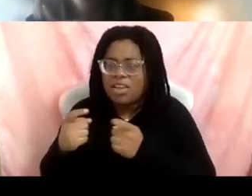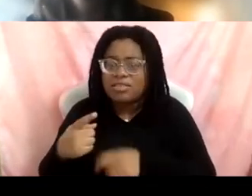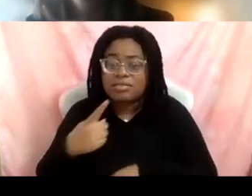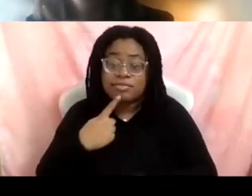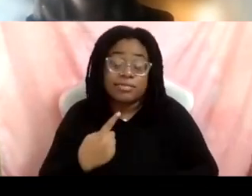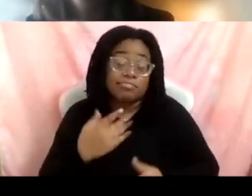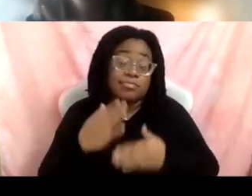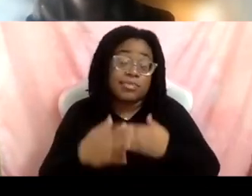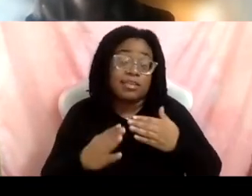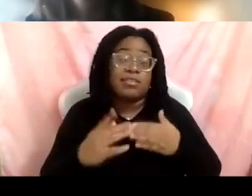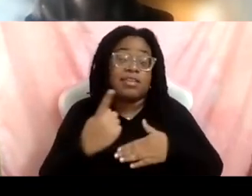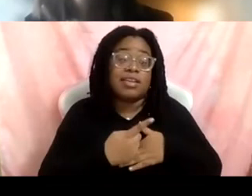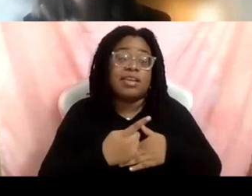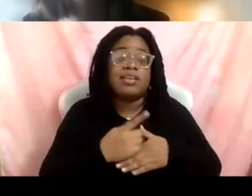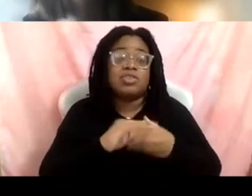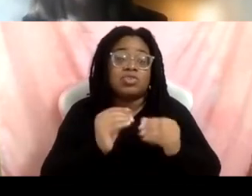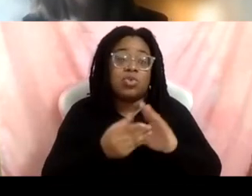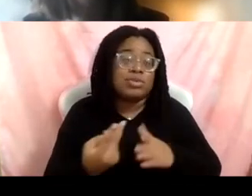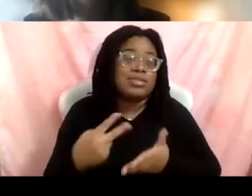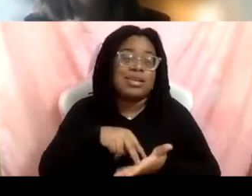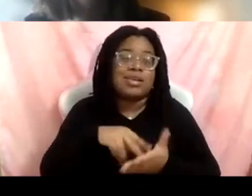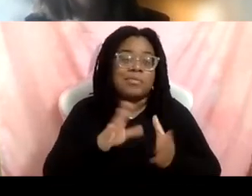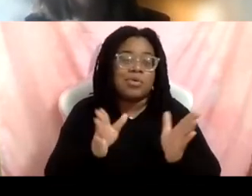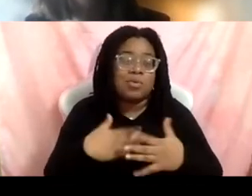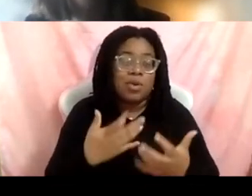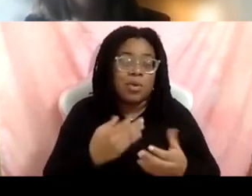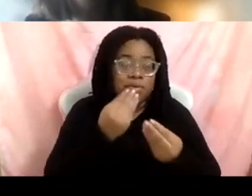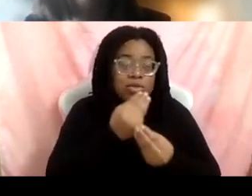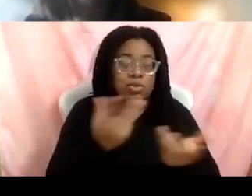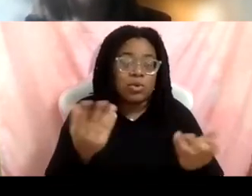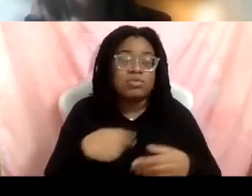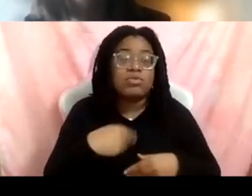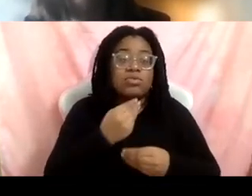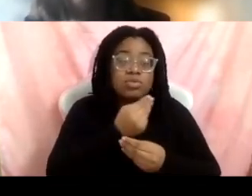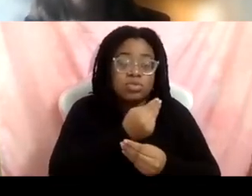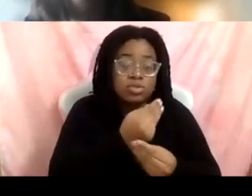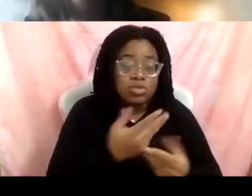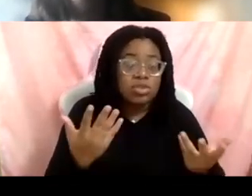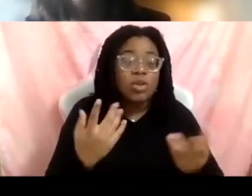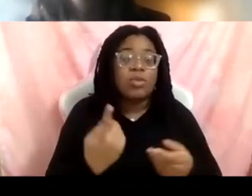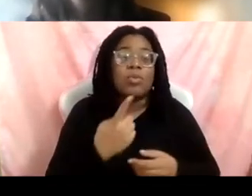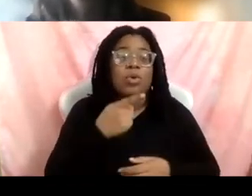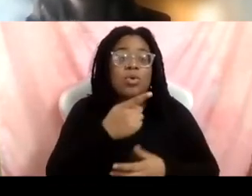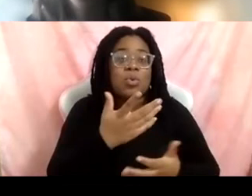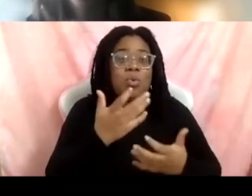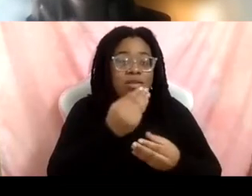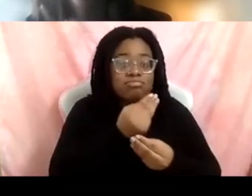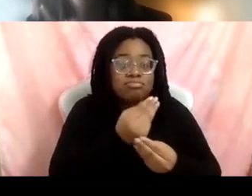room. They want to be told. So tell the one that you want to tell,